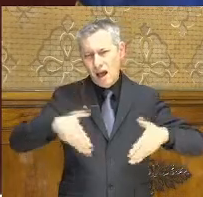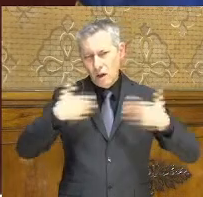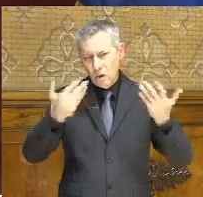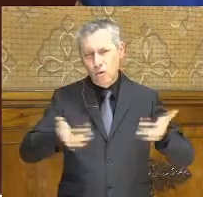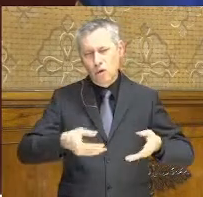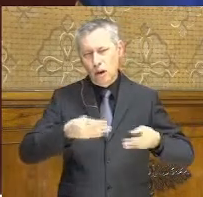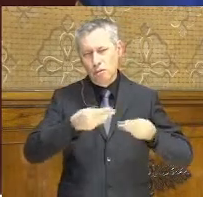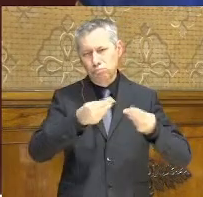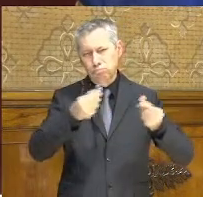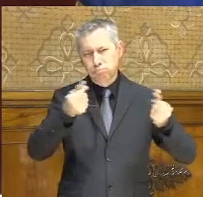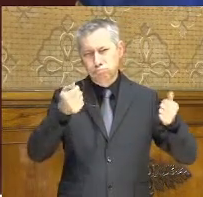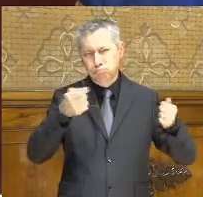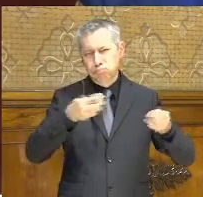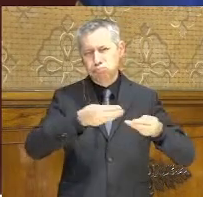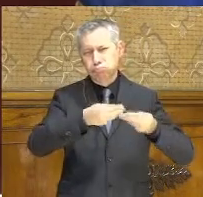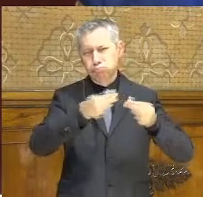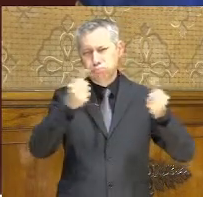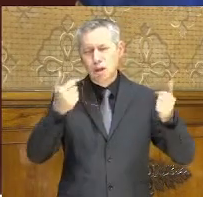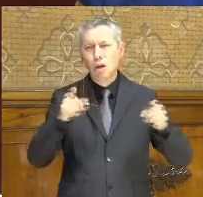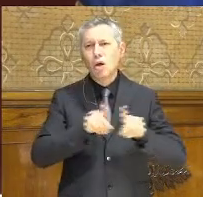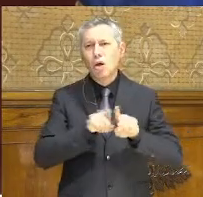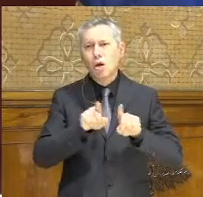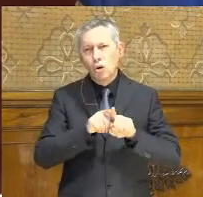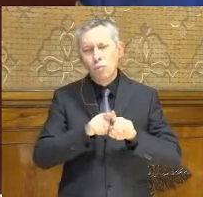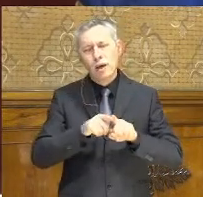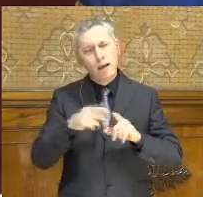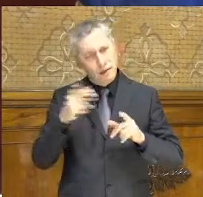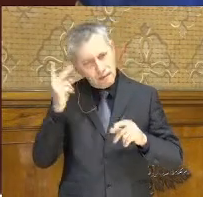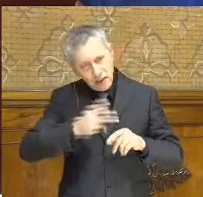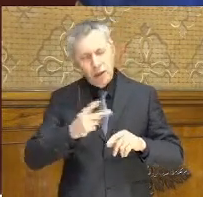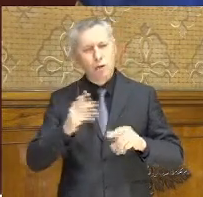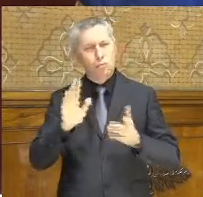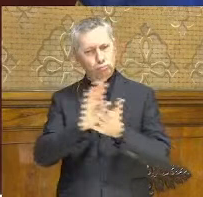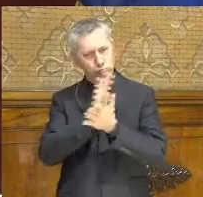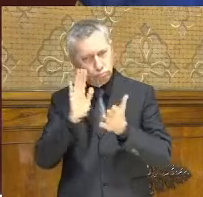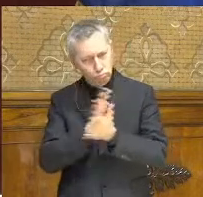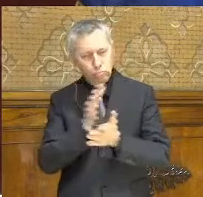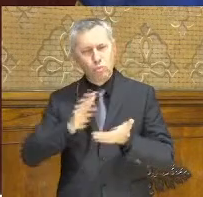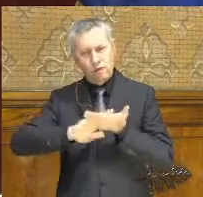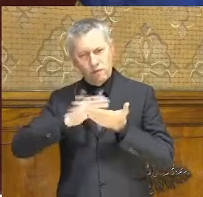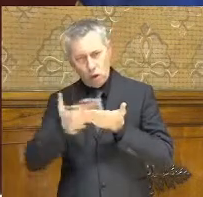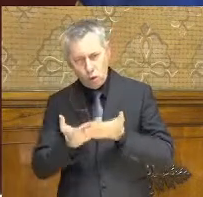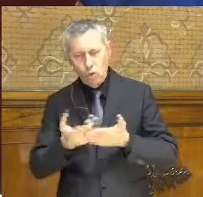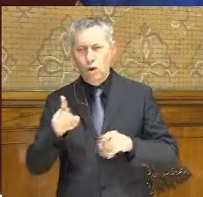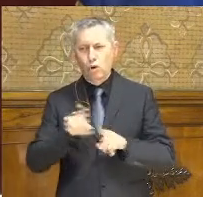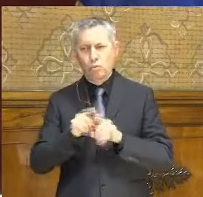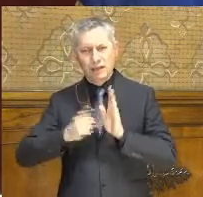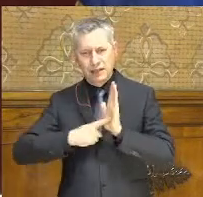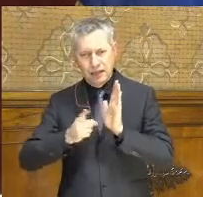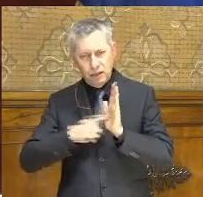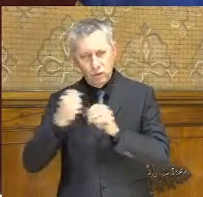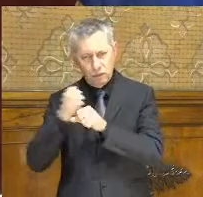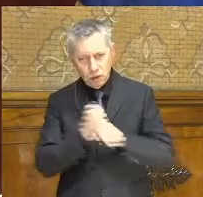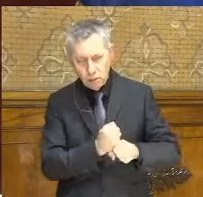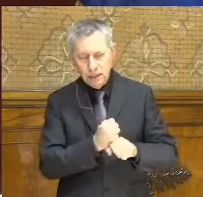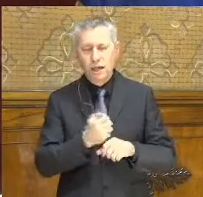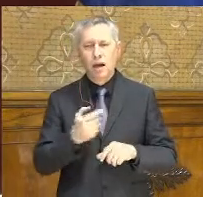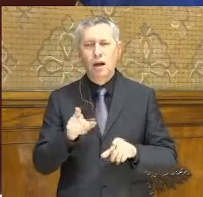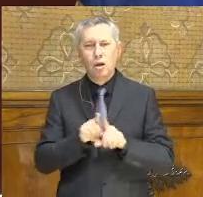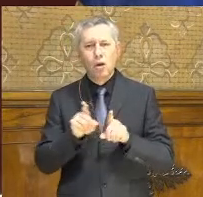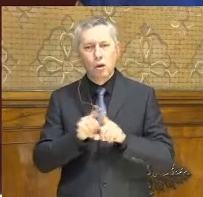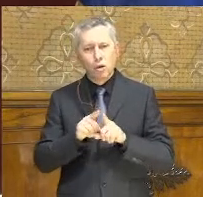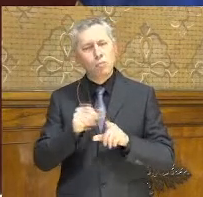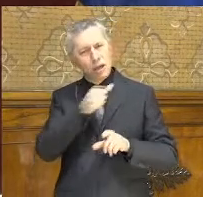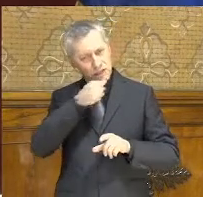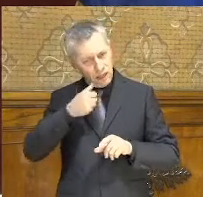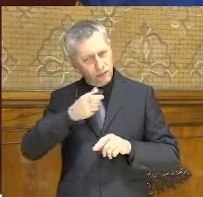been celebrated as a universal value, a foundational modern right. However, I believe